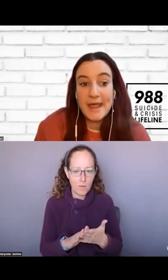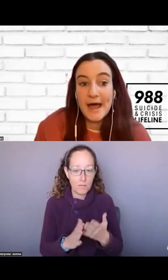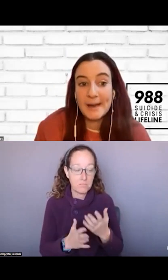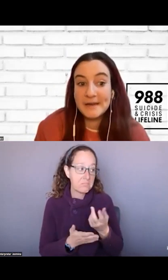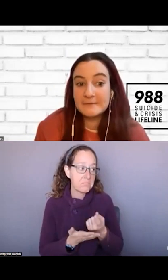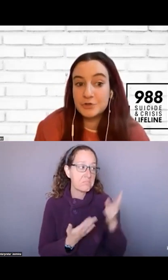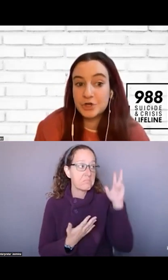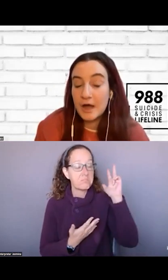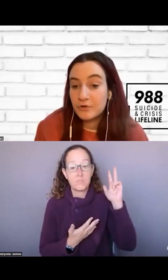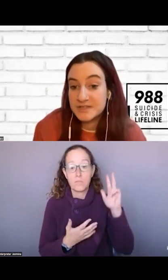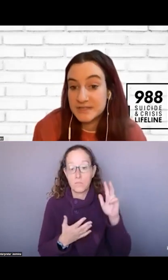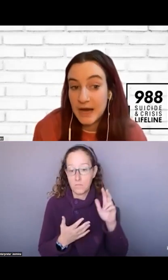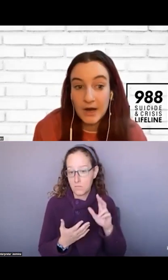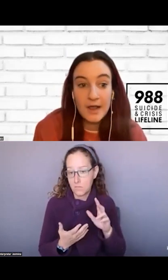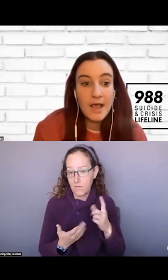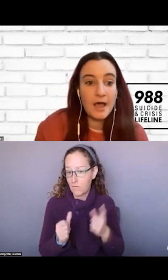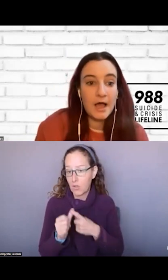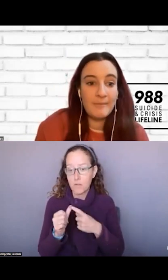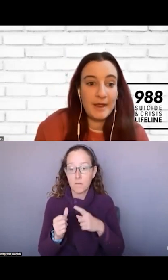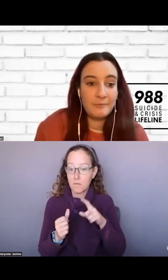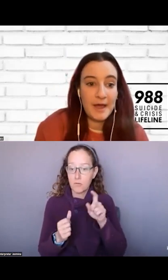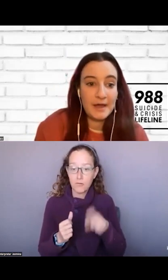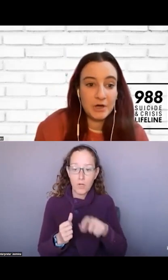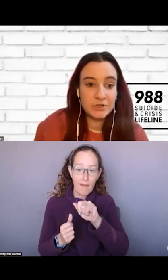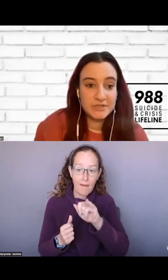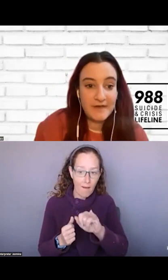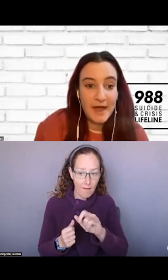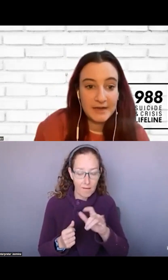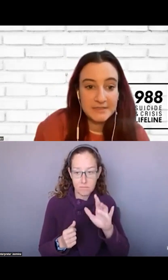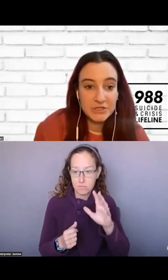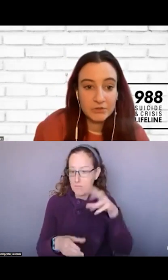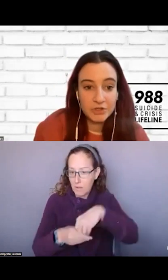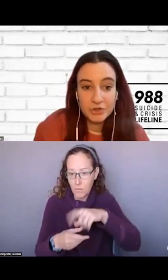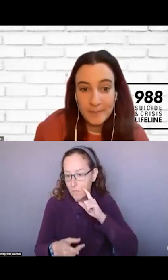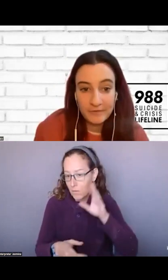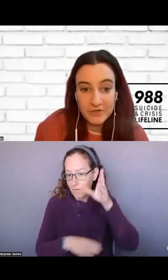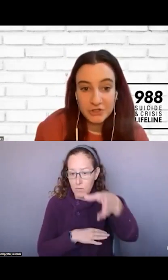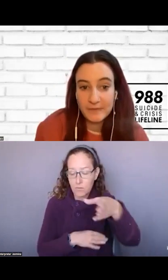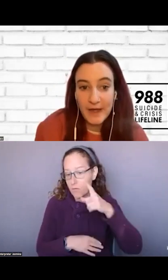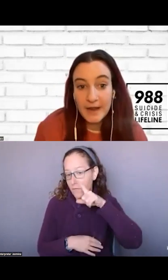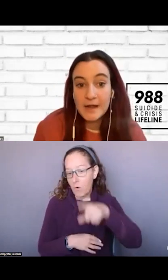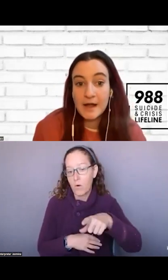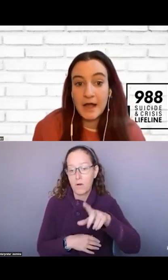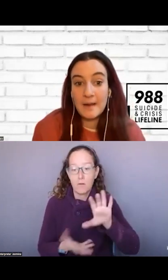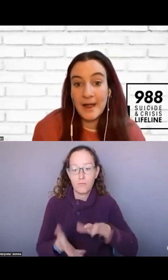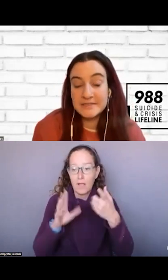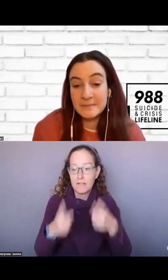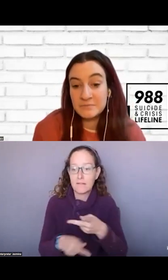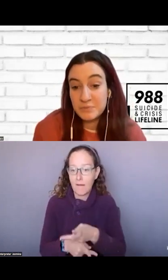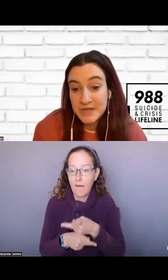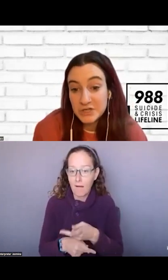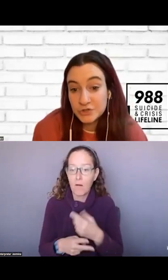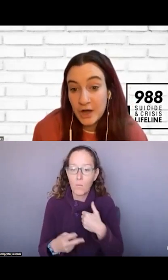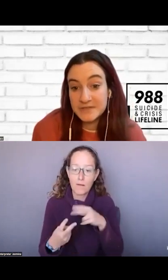should AI be the future of crisis care? And we had Dr. Dave Atkins and Dr. John Draper featured on that. And